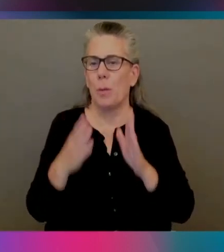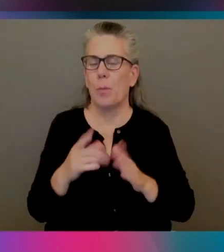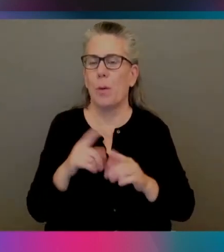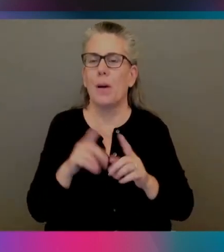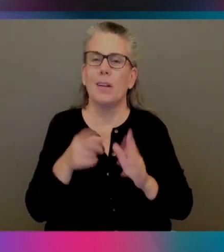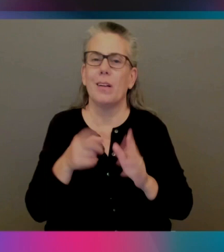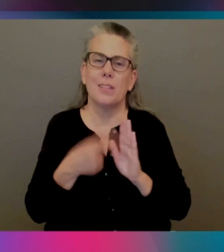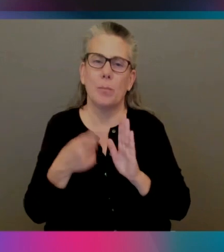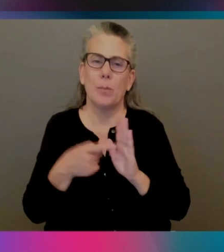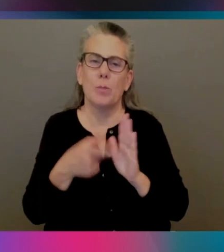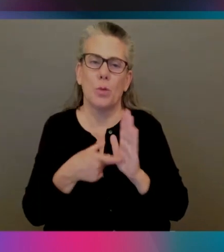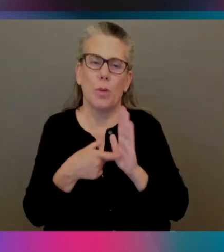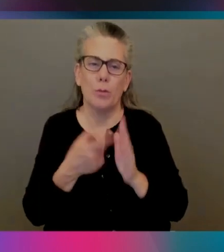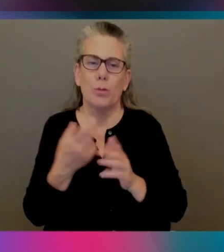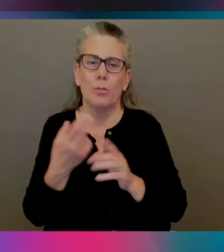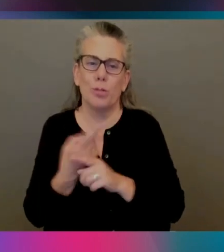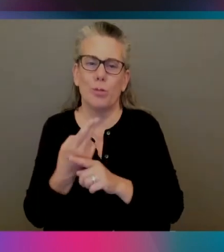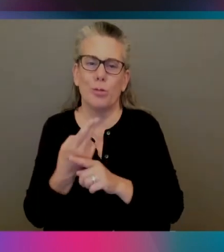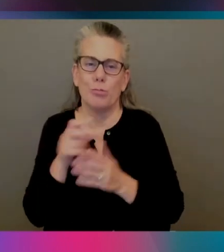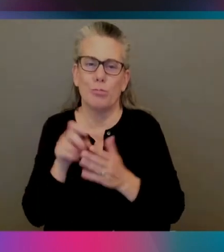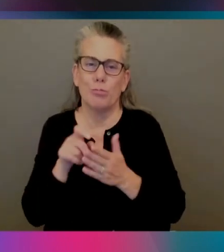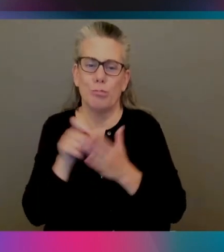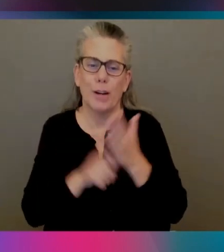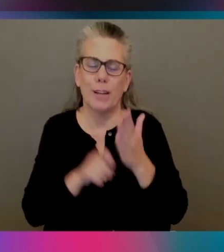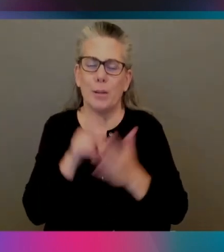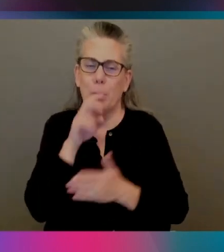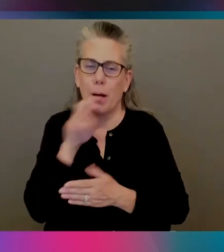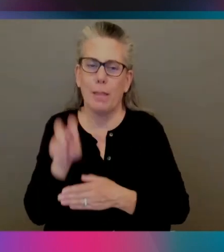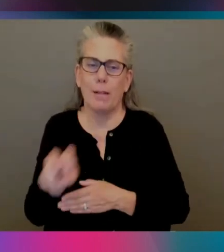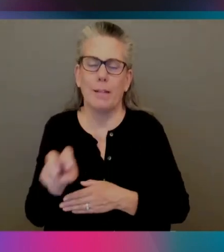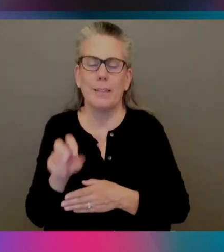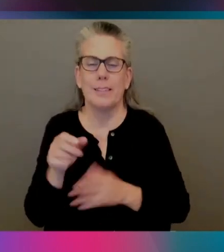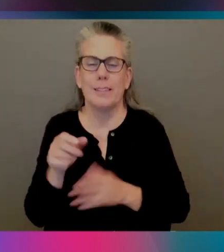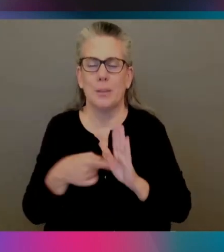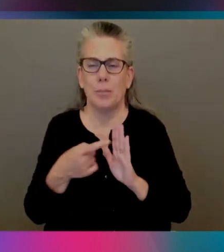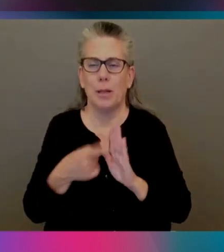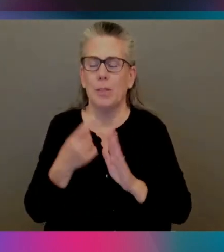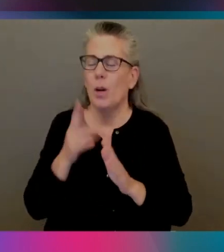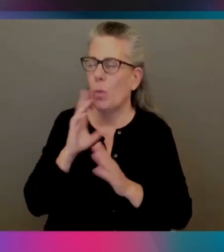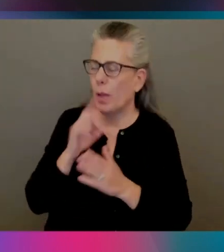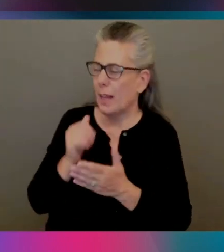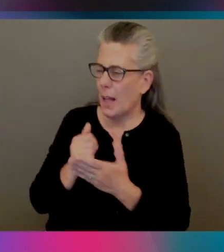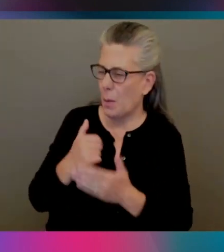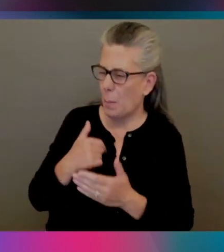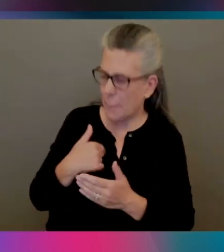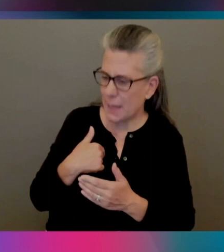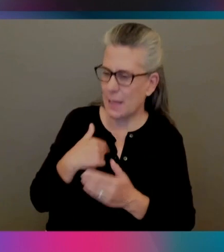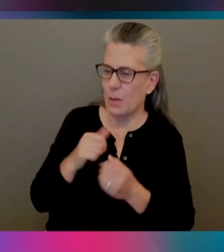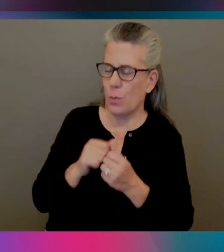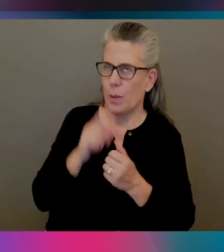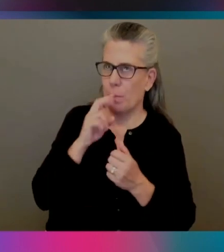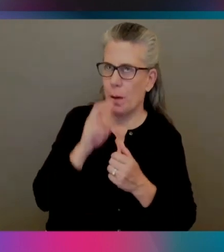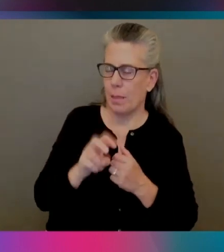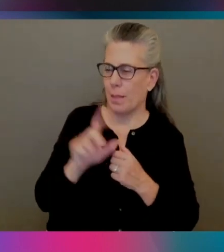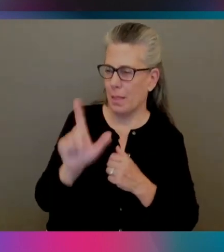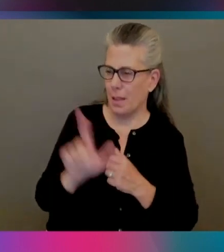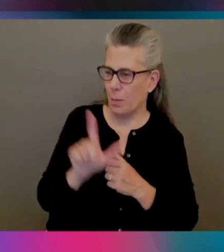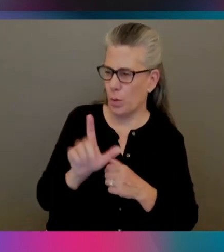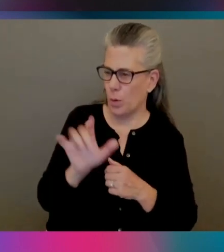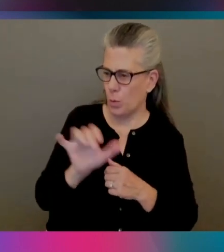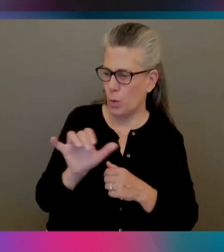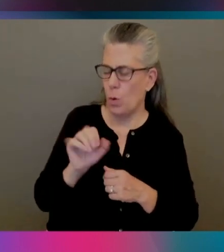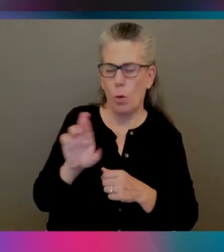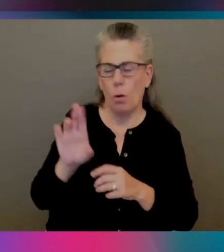Yeah. Will it help me with like the Python standard library too? Is it mainly just focused on AWS